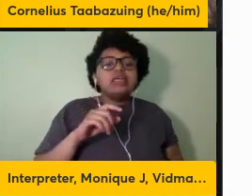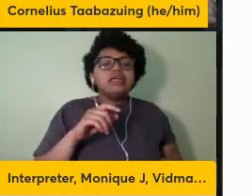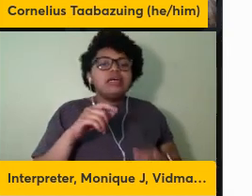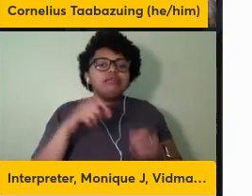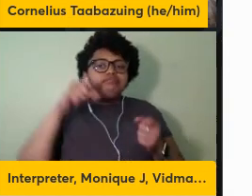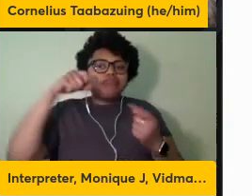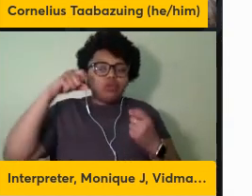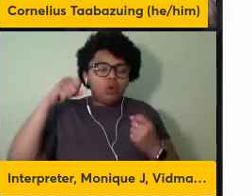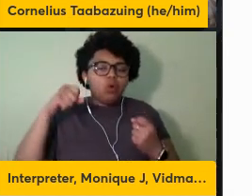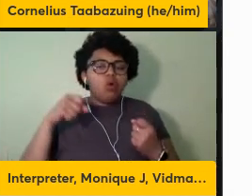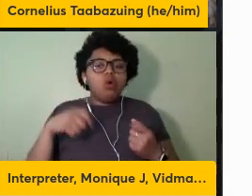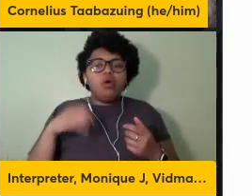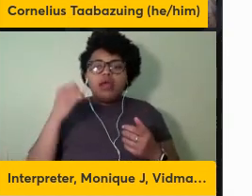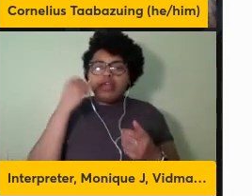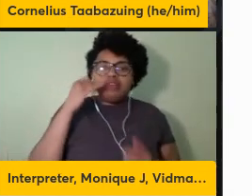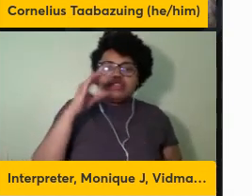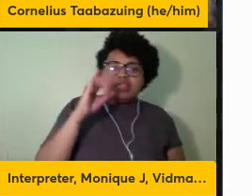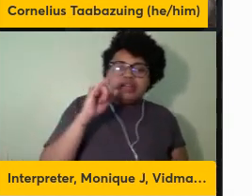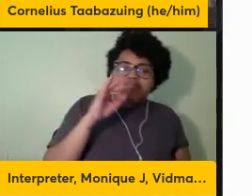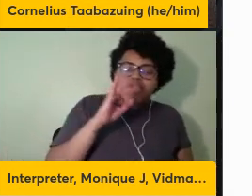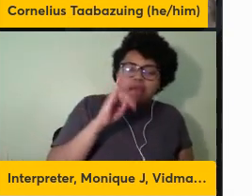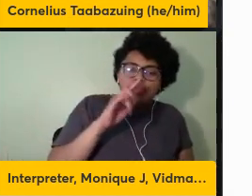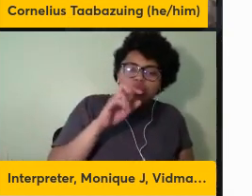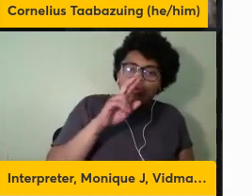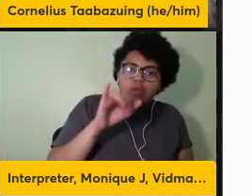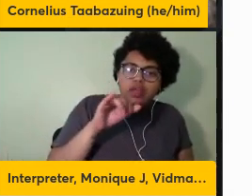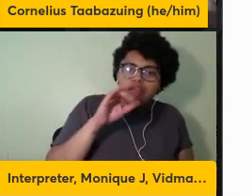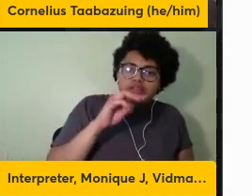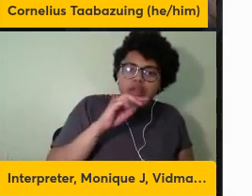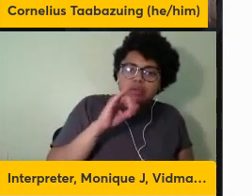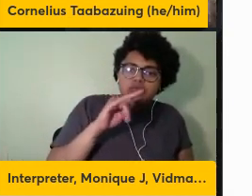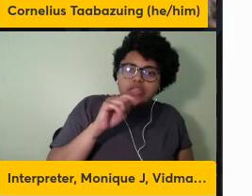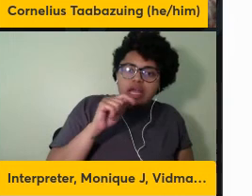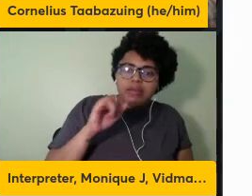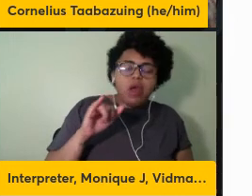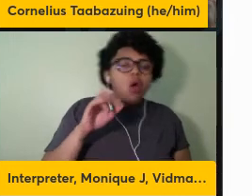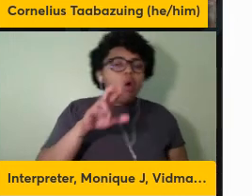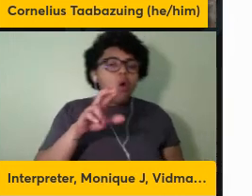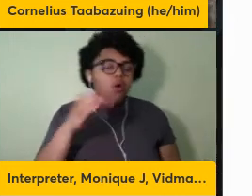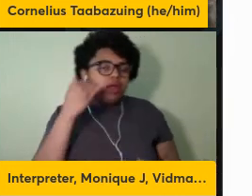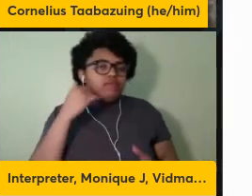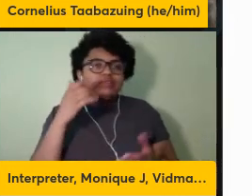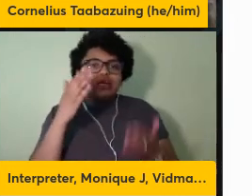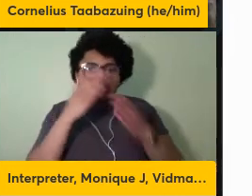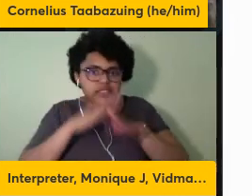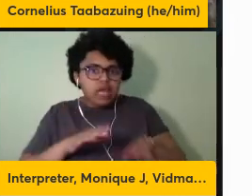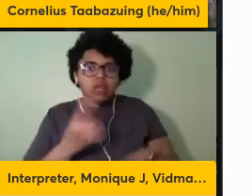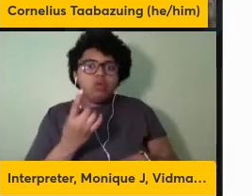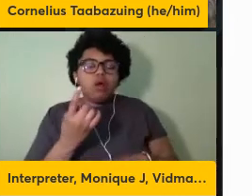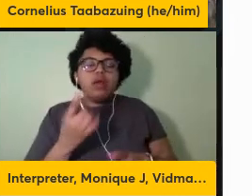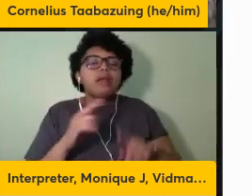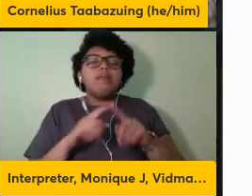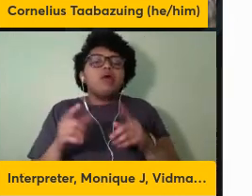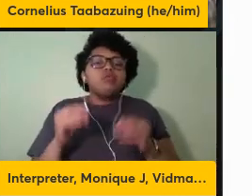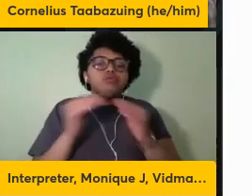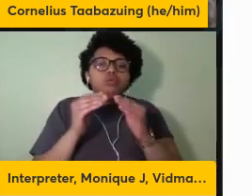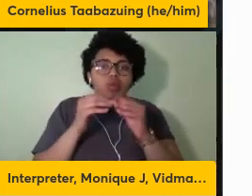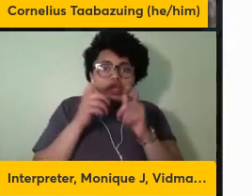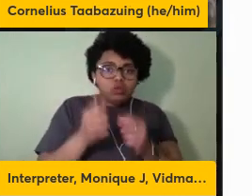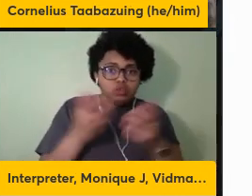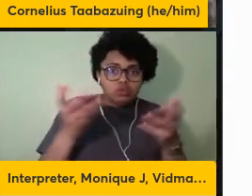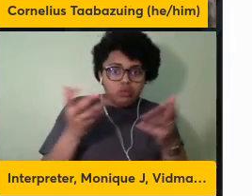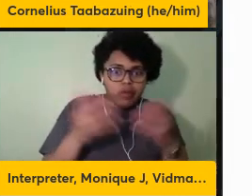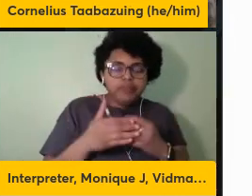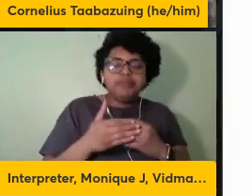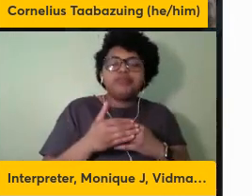an inflammatory phenotype or what we typically think of as an immunologically silent phenotype. But what was even more interesting